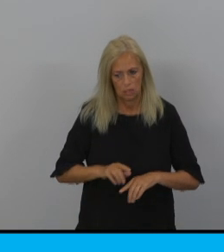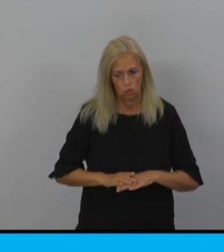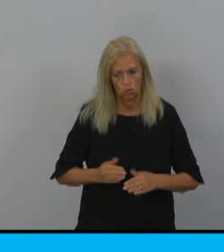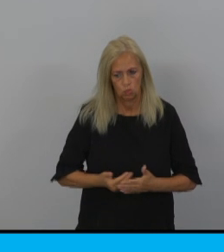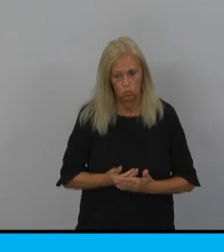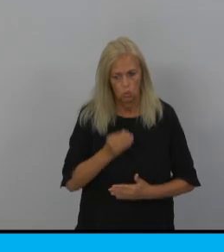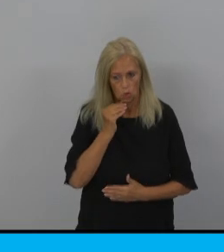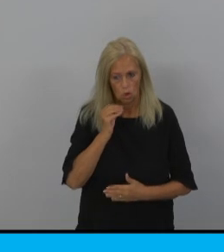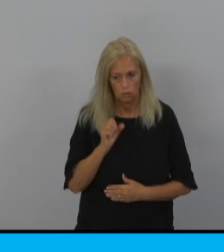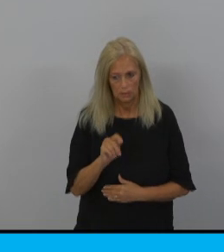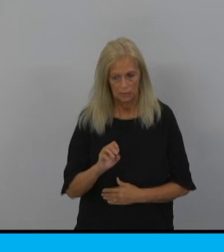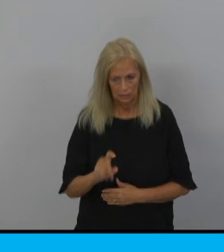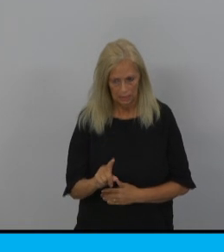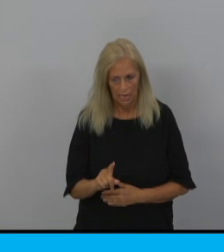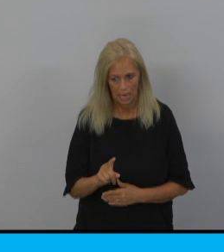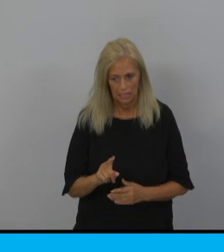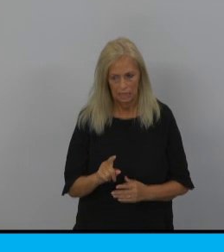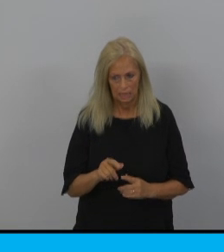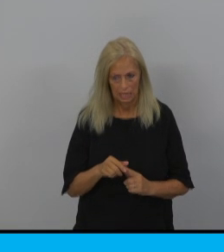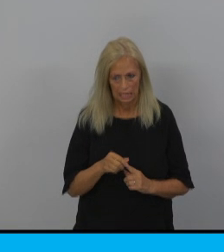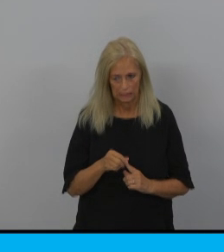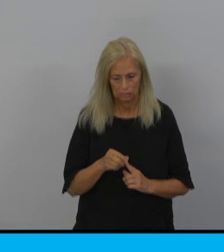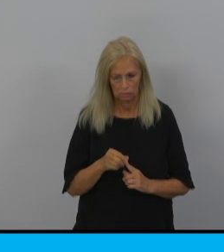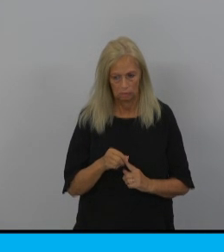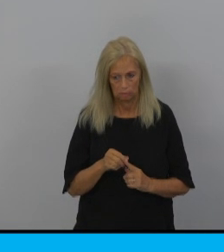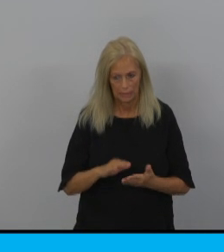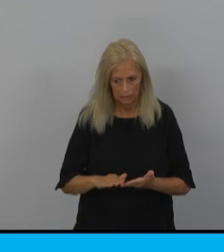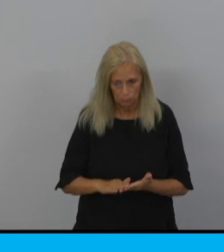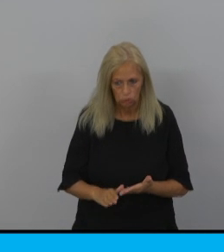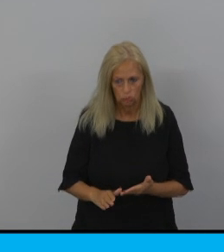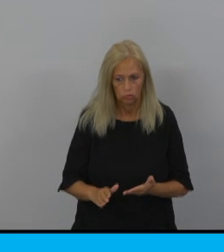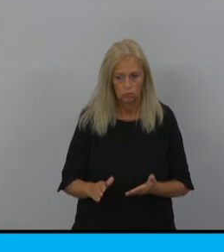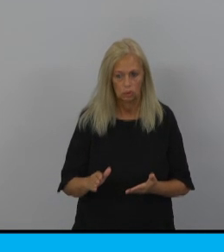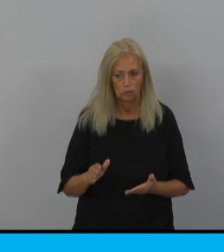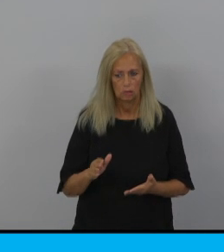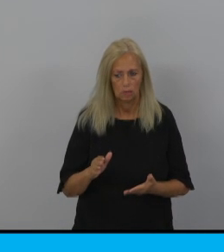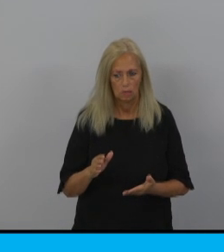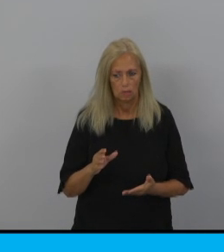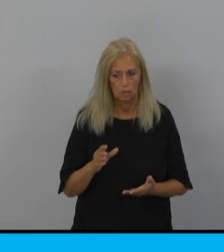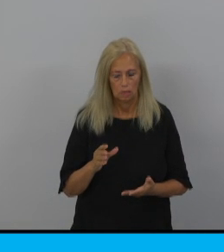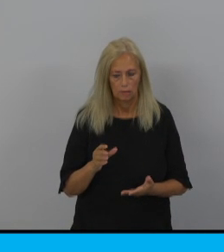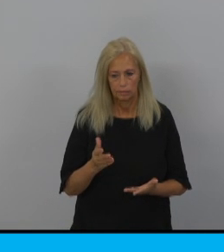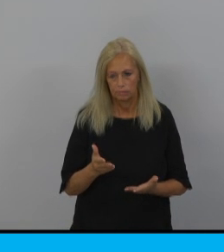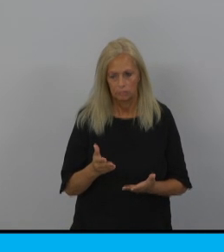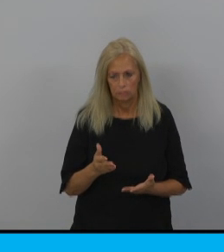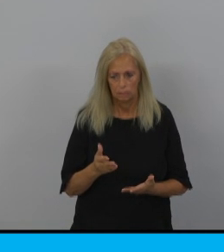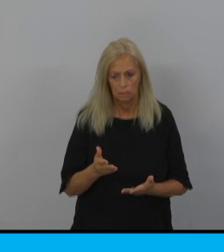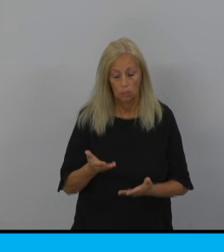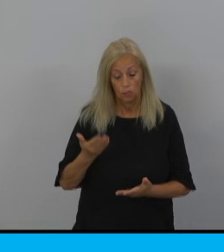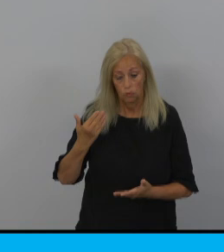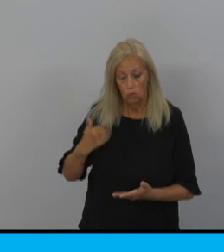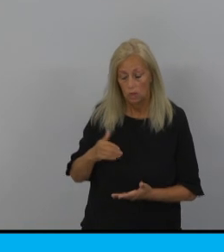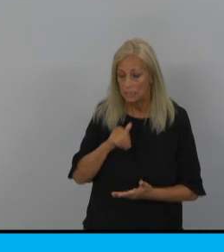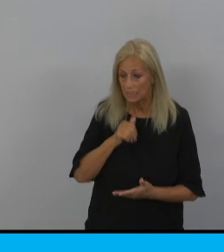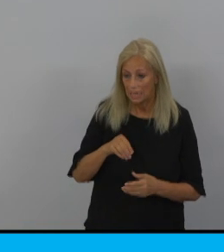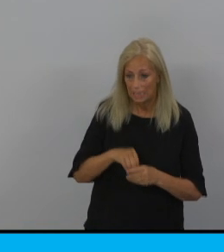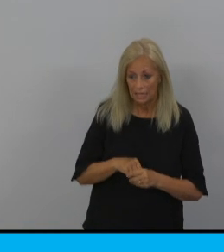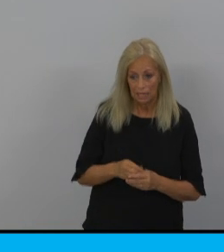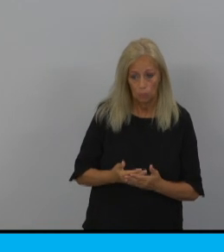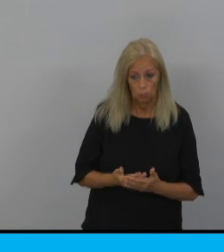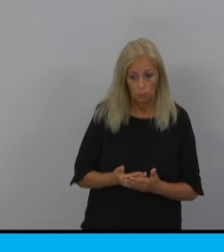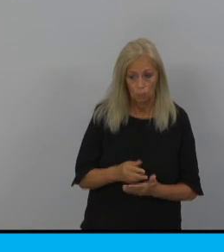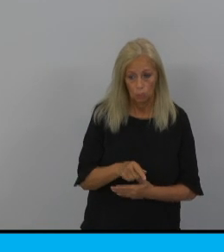new homestead exemptions as well. So that's not a difference. There's been years that, that was not in our preliminary.